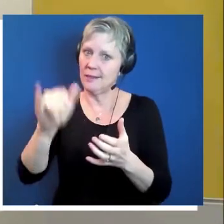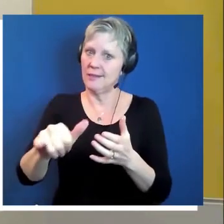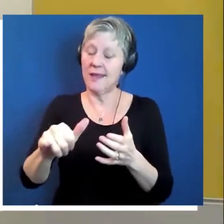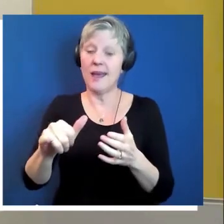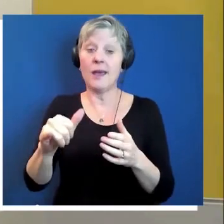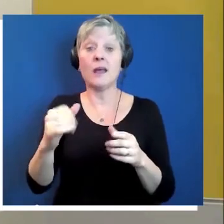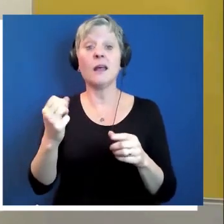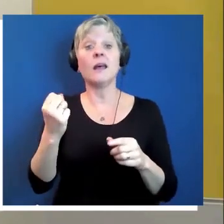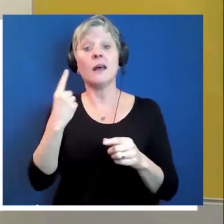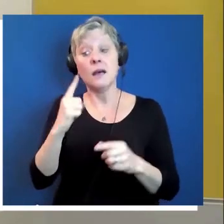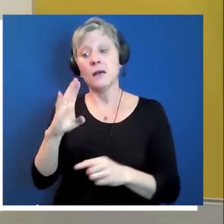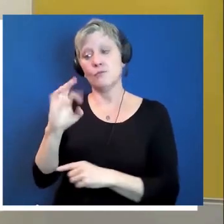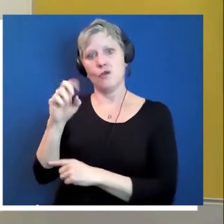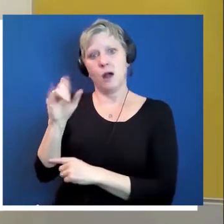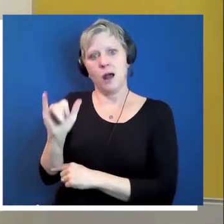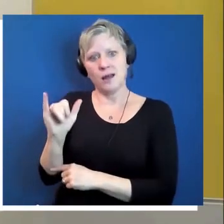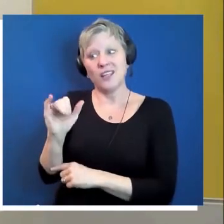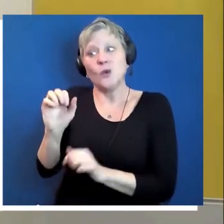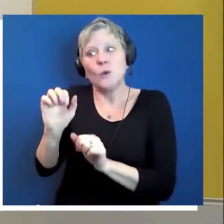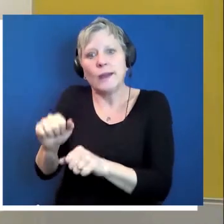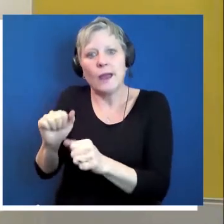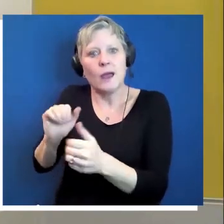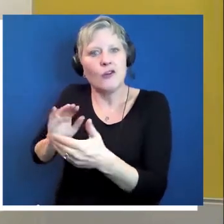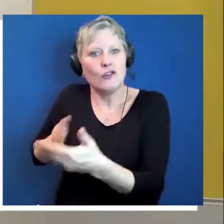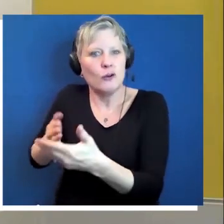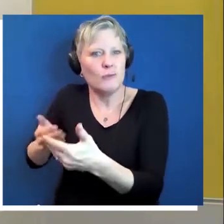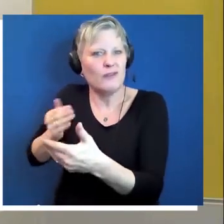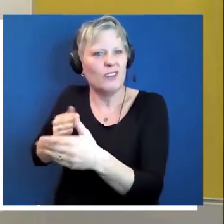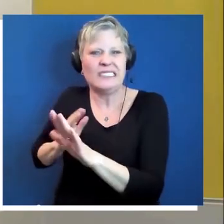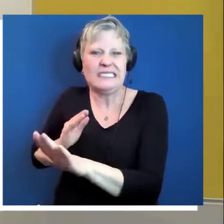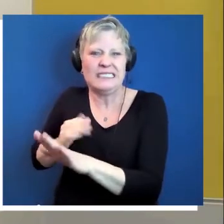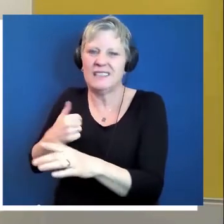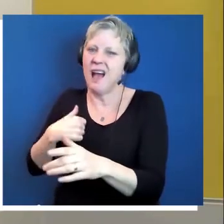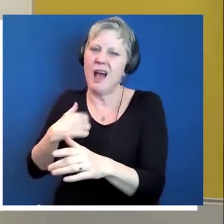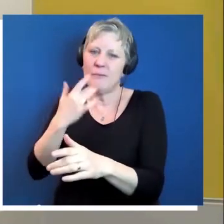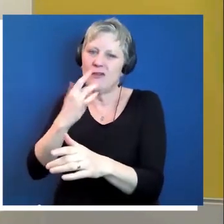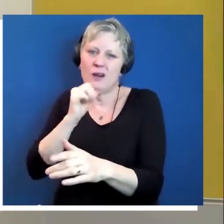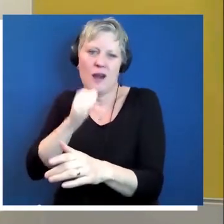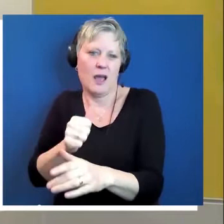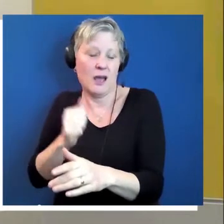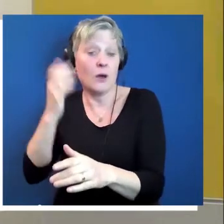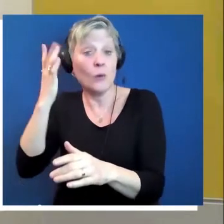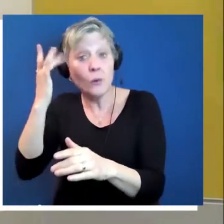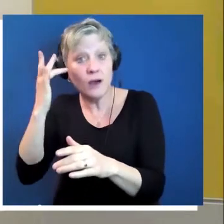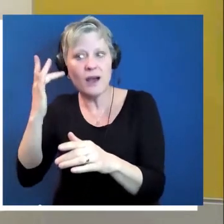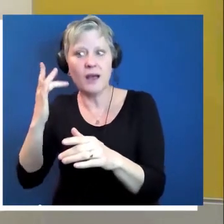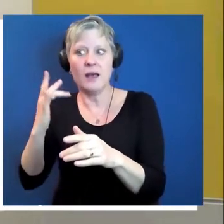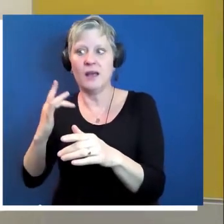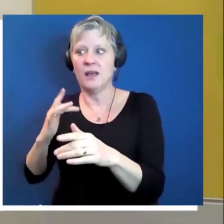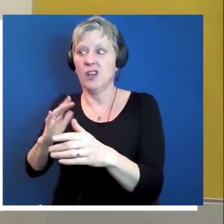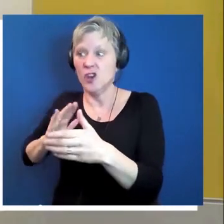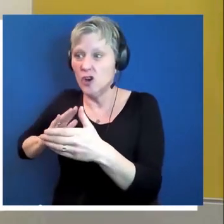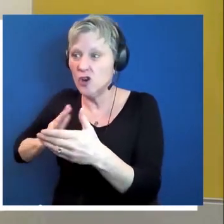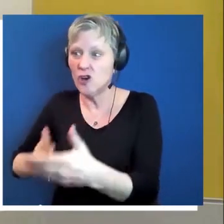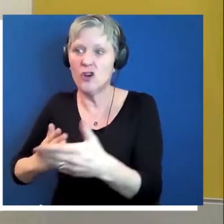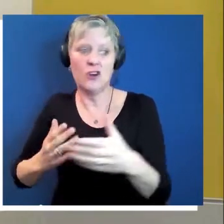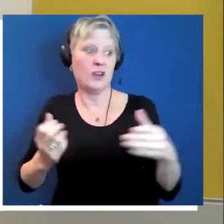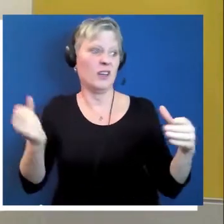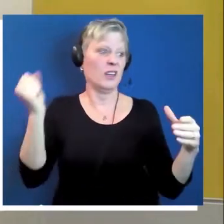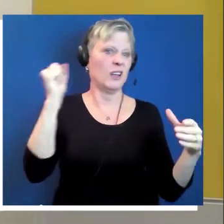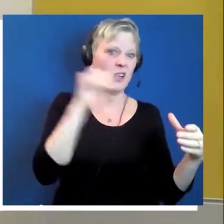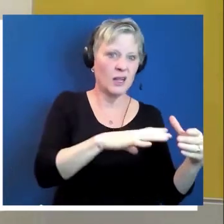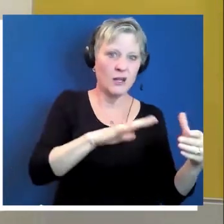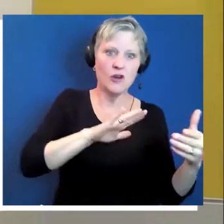And I didn't blanch this, okay? I like my broccoli to have a little bit of bite to it. I think if you blanch it and then you stir fry